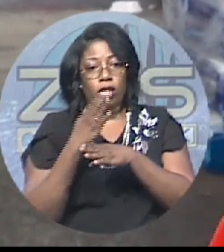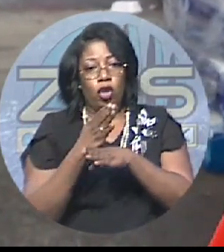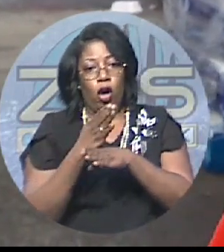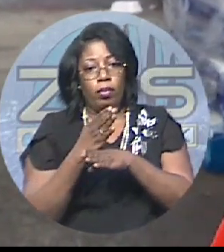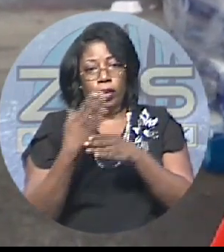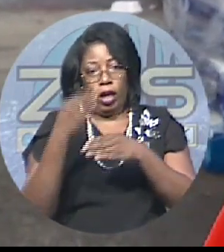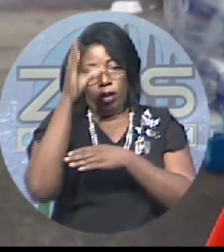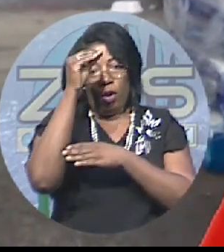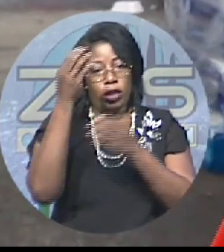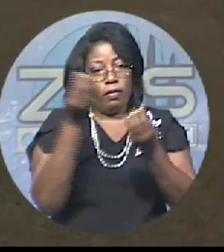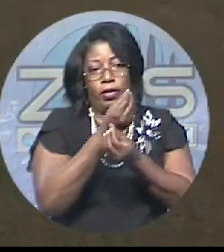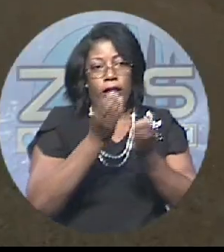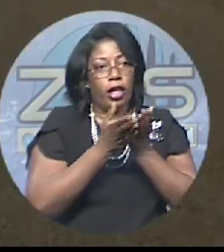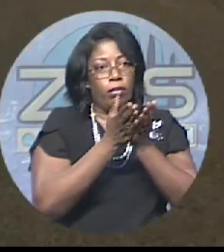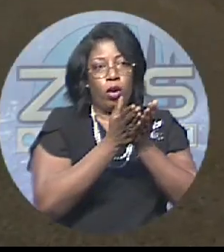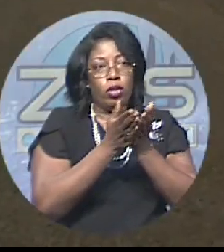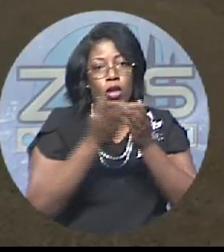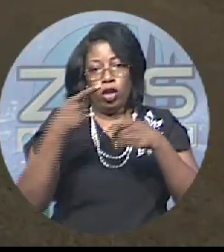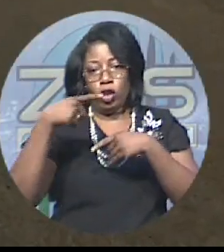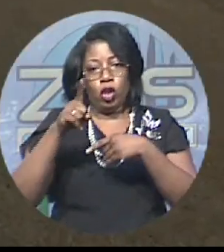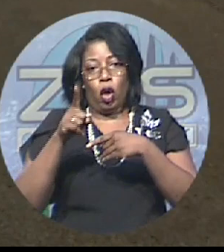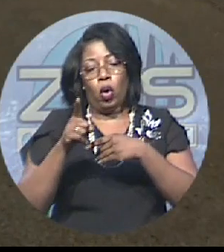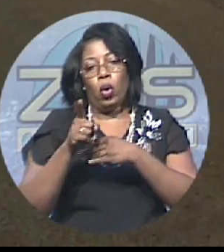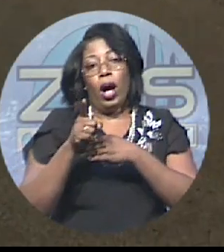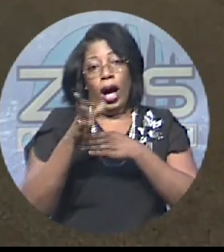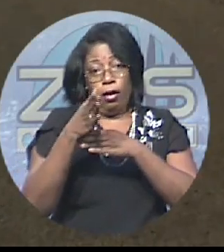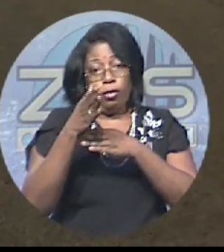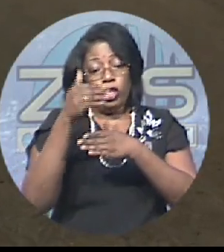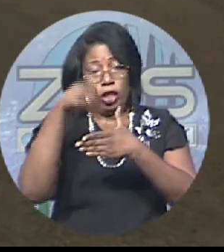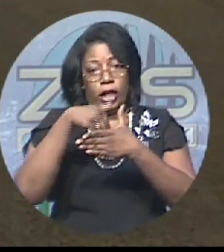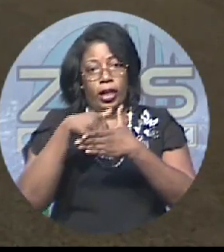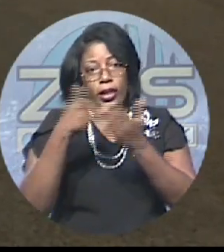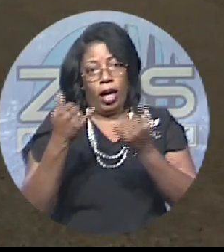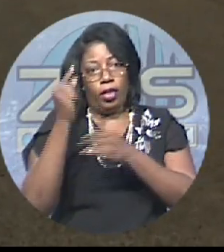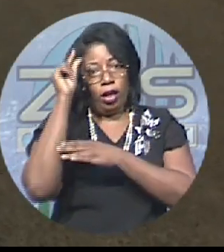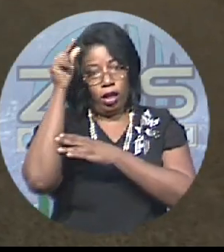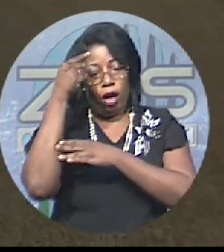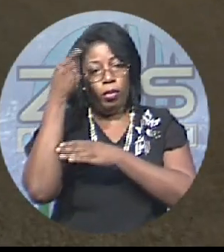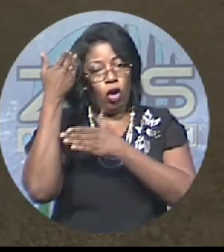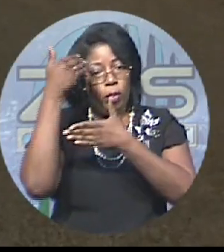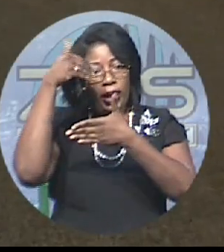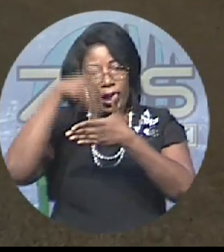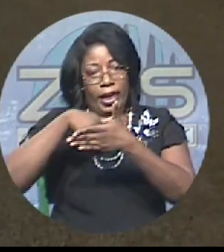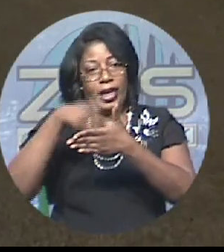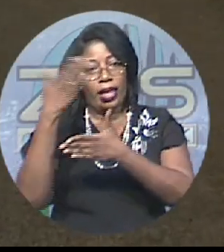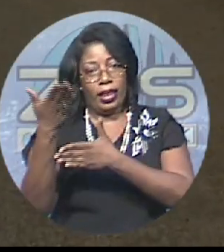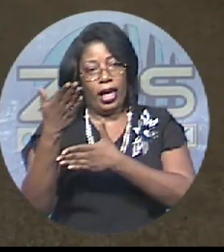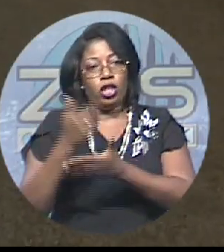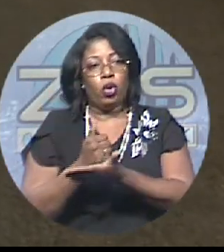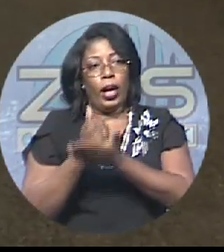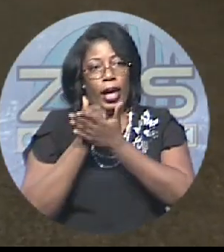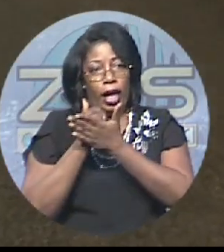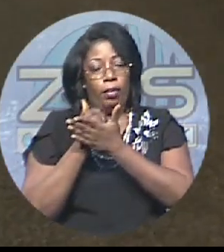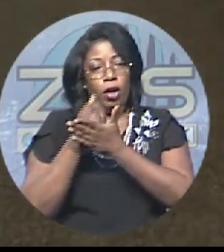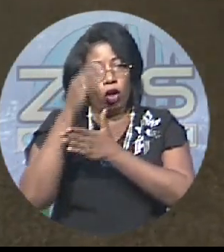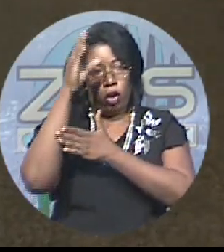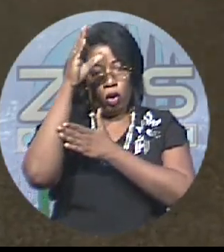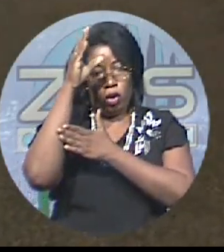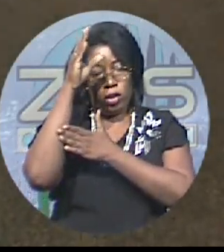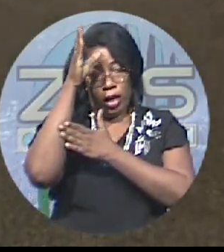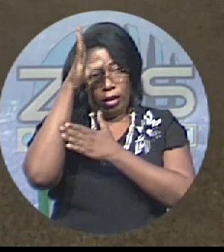boats to go in, none. I don't know what they're gonna do. I tell you the truth, I don't know, the government gotta get in there quick and help those guys, because